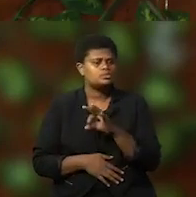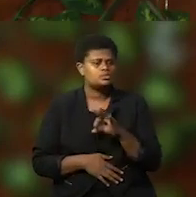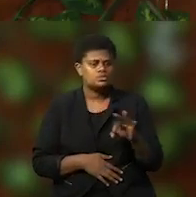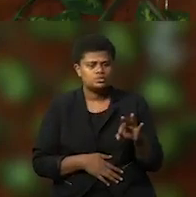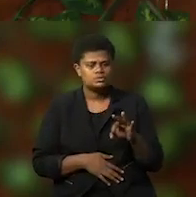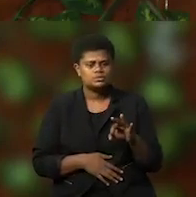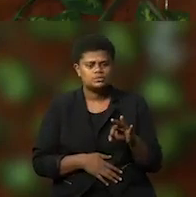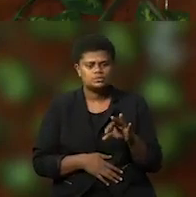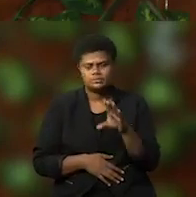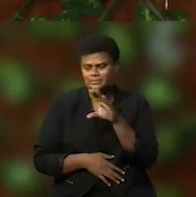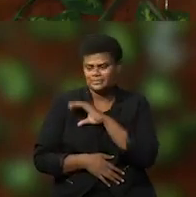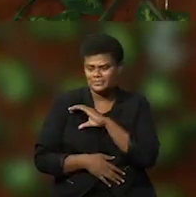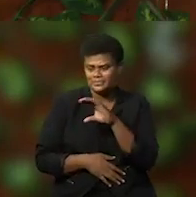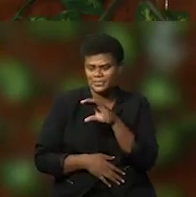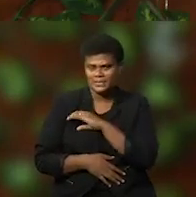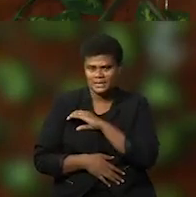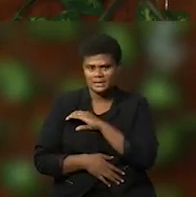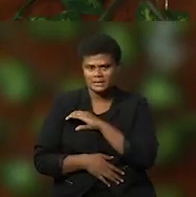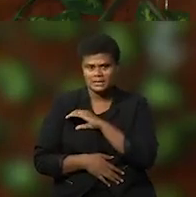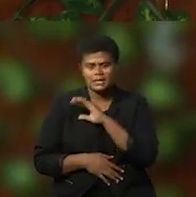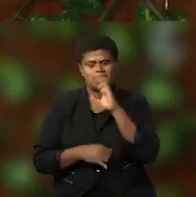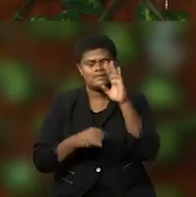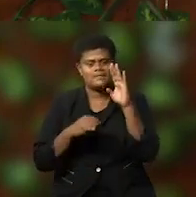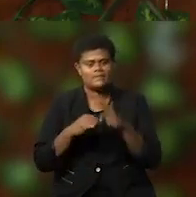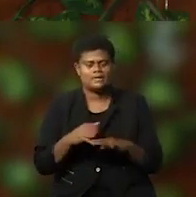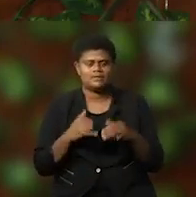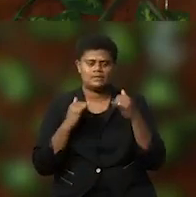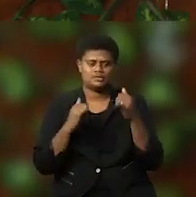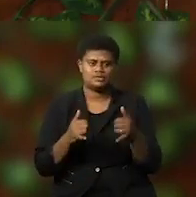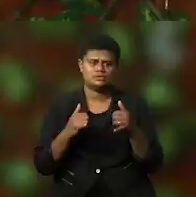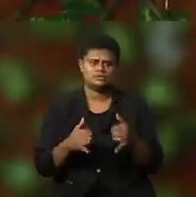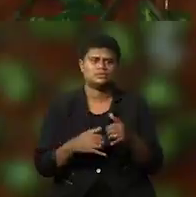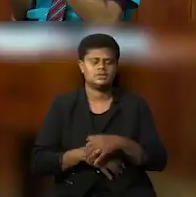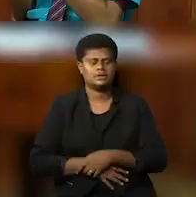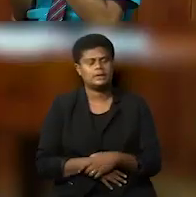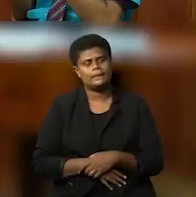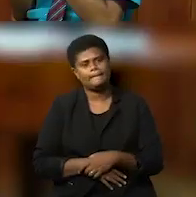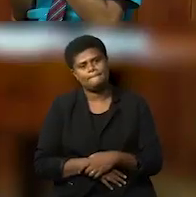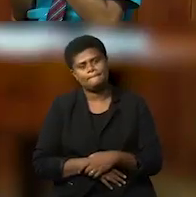final judgment if Jesus is our judge?